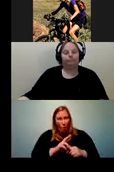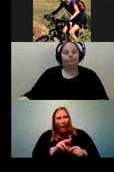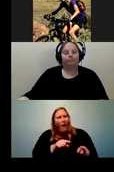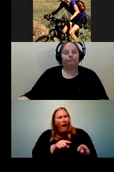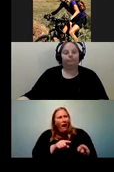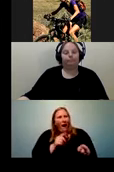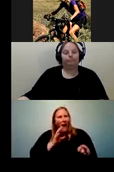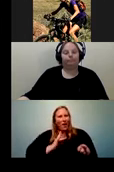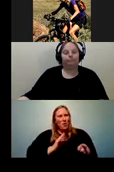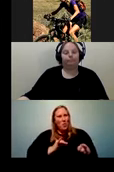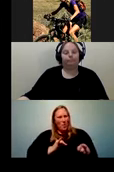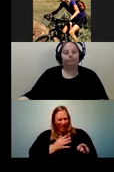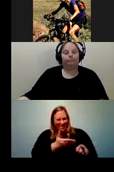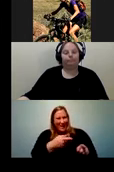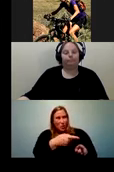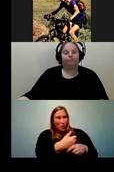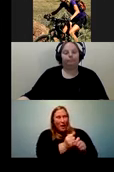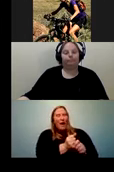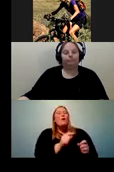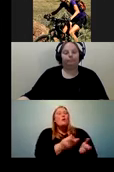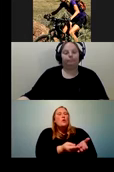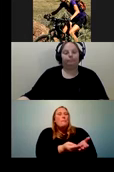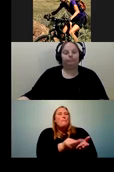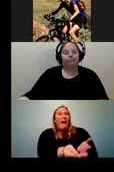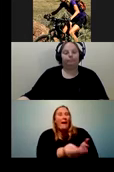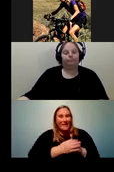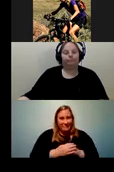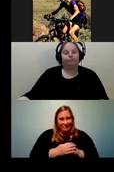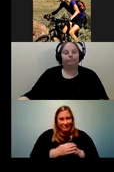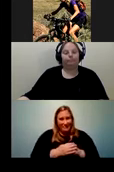really controversial depending on where you work,